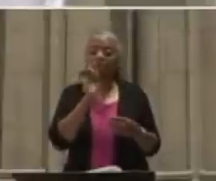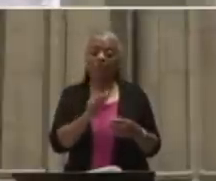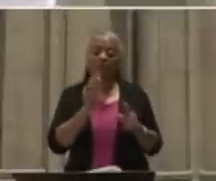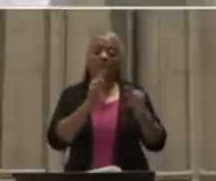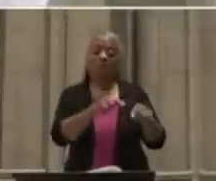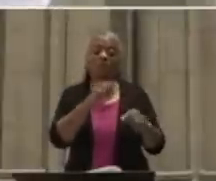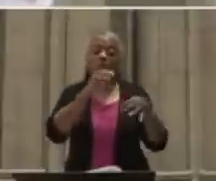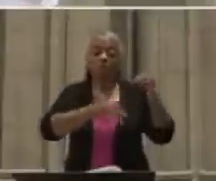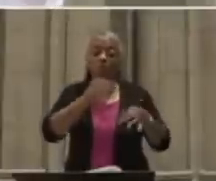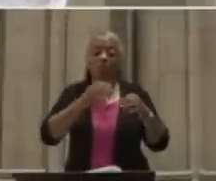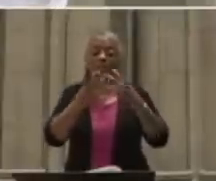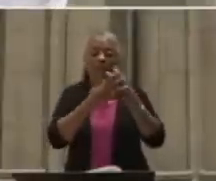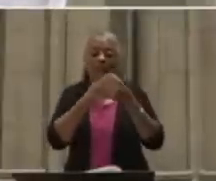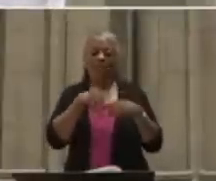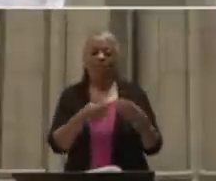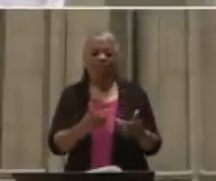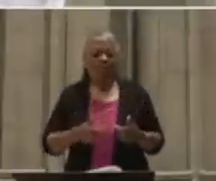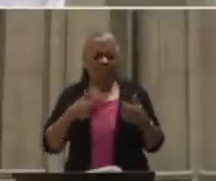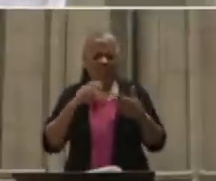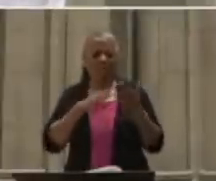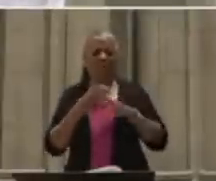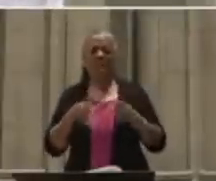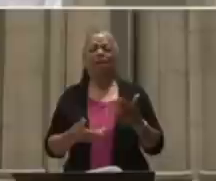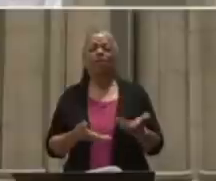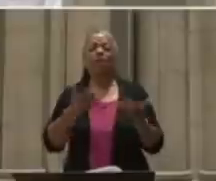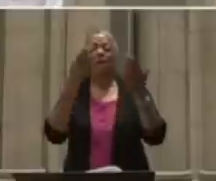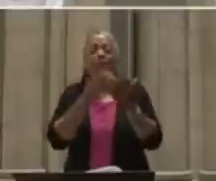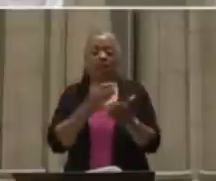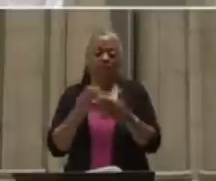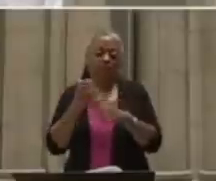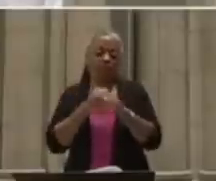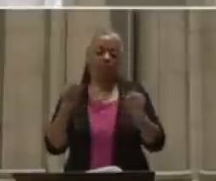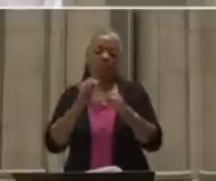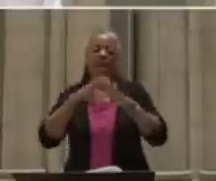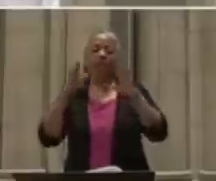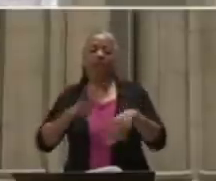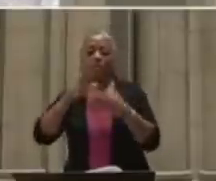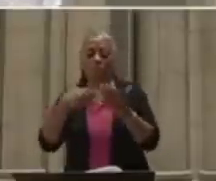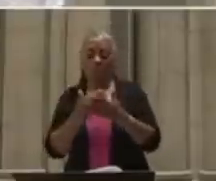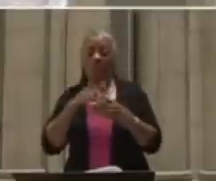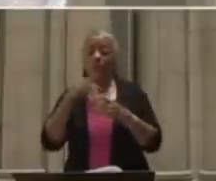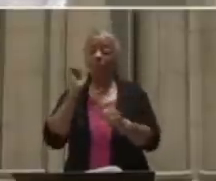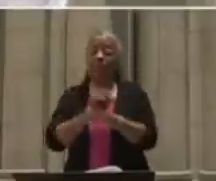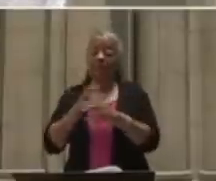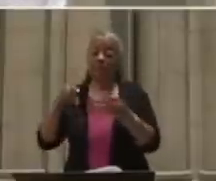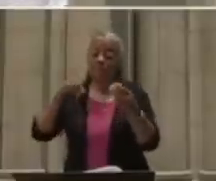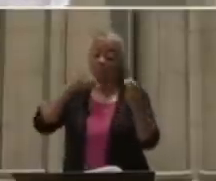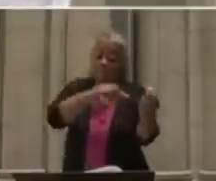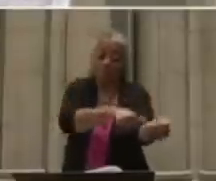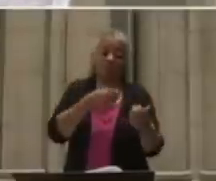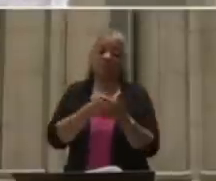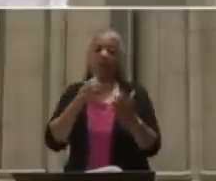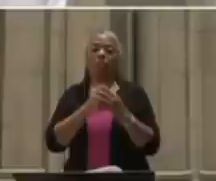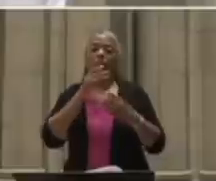This would give life to our communities and raise resources to secure housing for all. If we stop pouring money and resources into